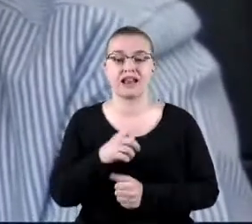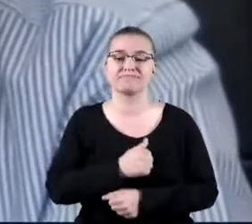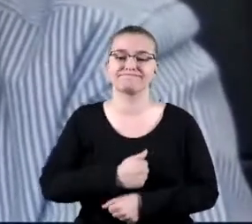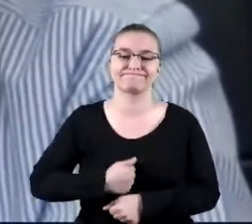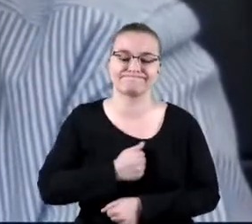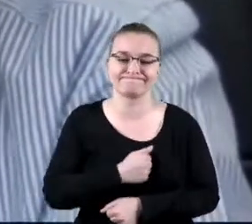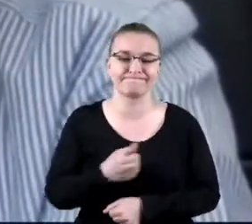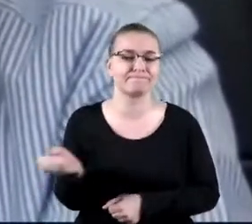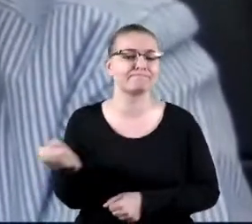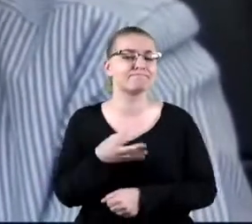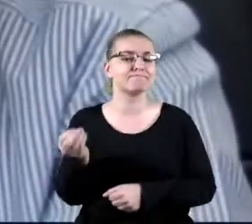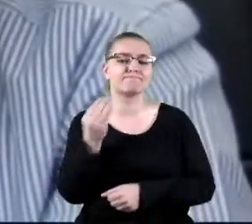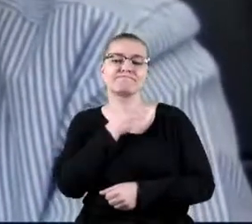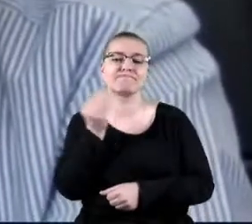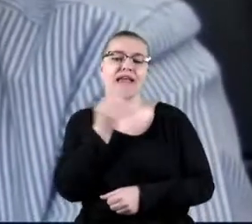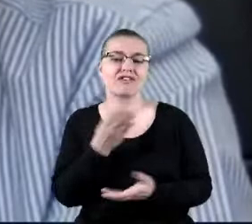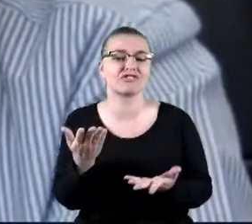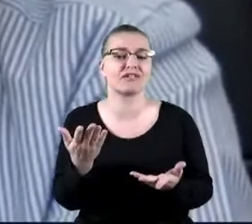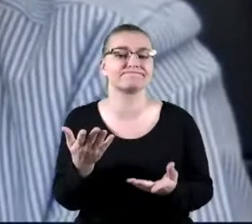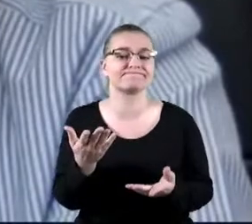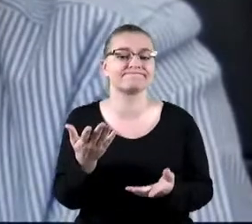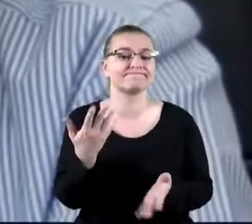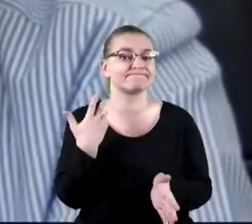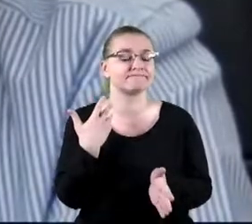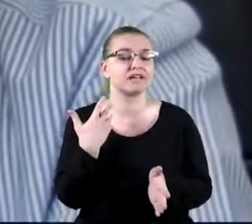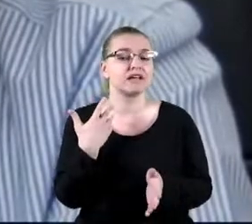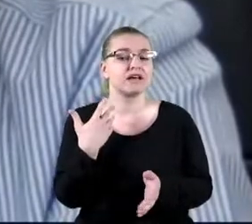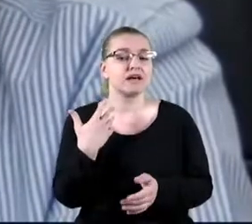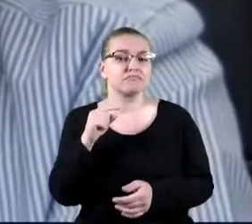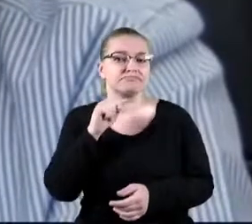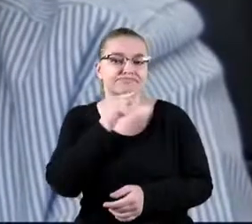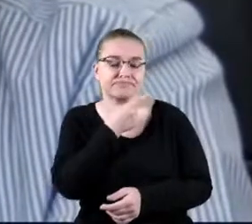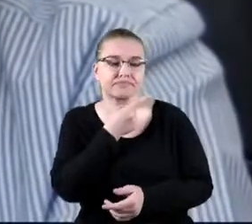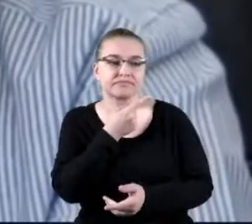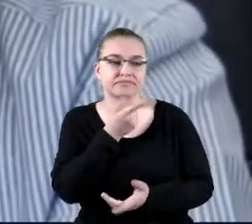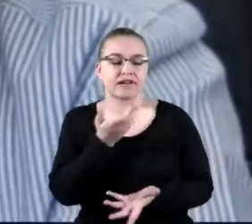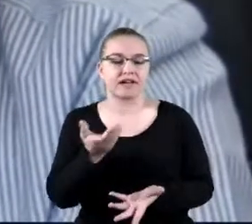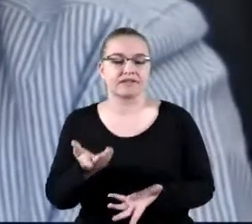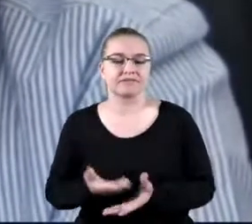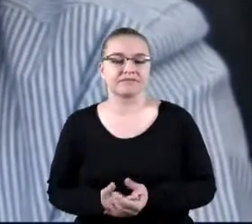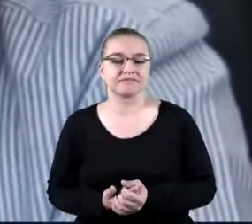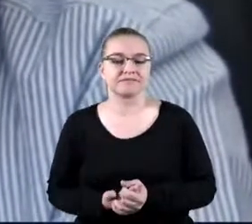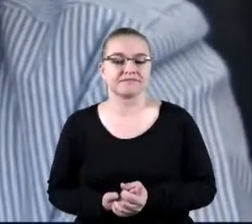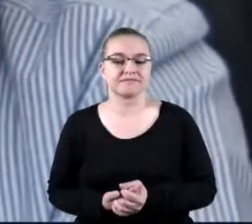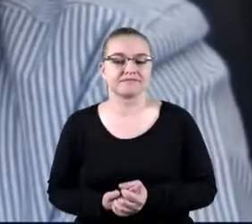wonderful beaches. Unfortunately, these beaches have suffered.